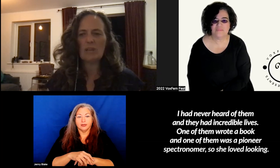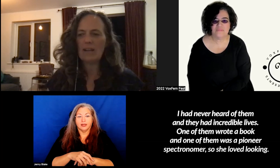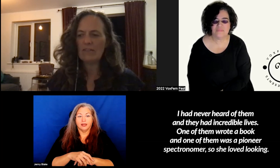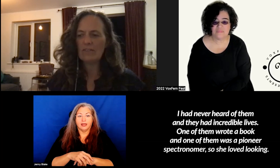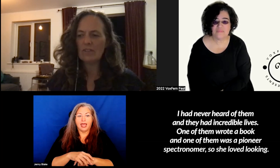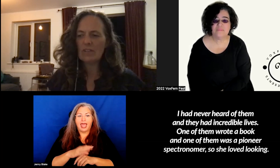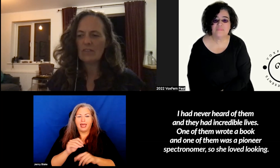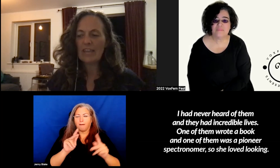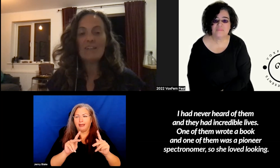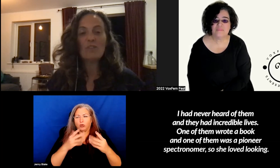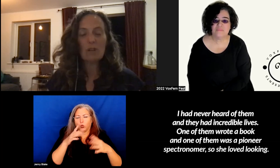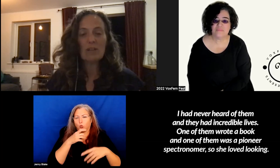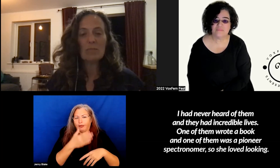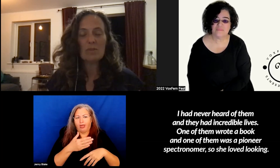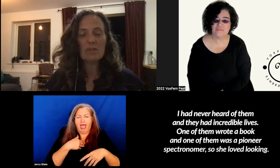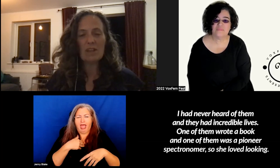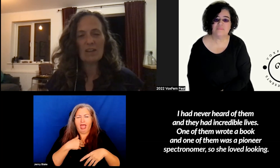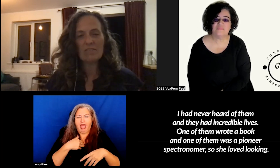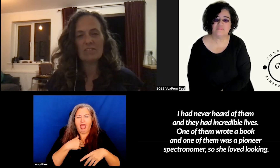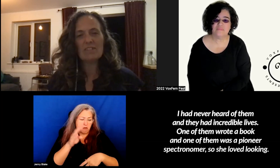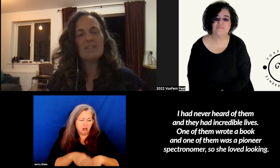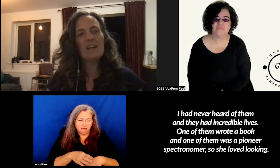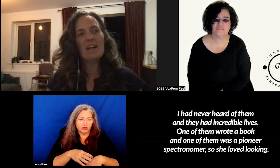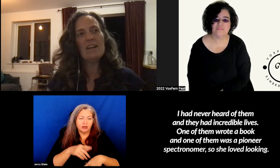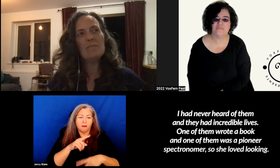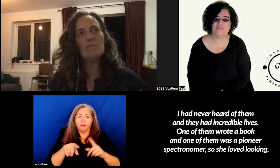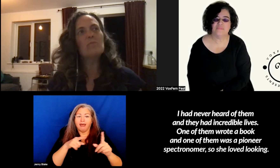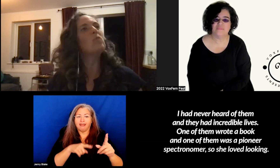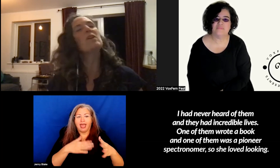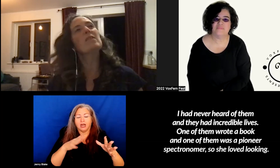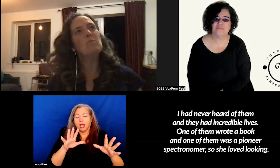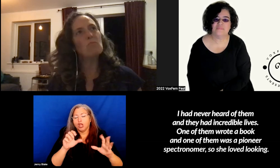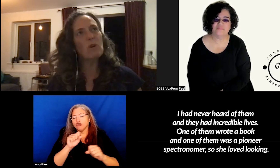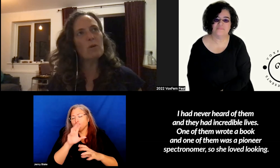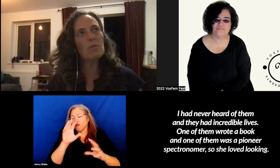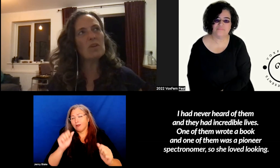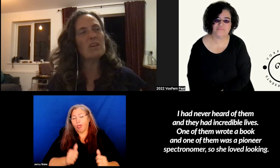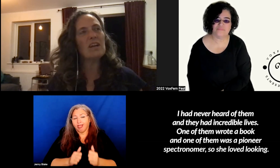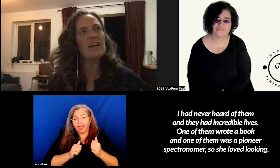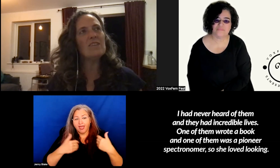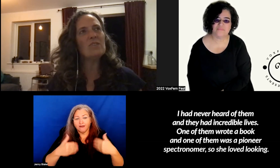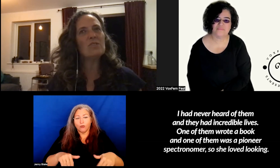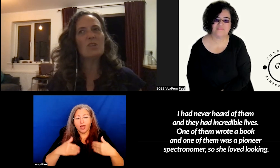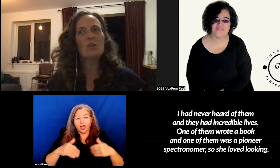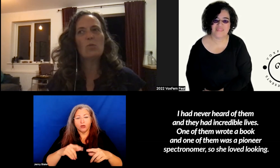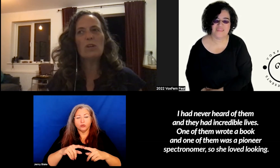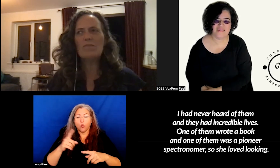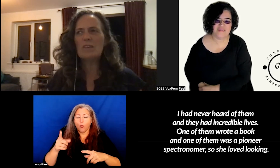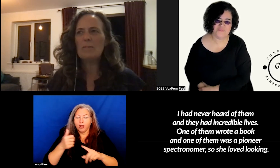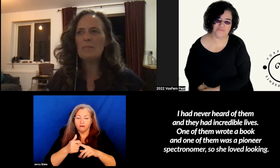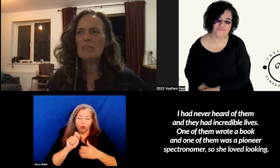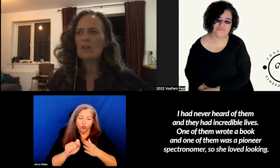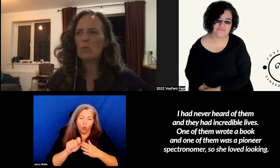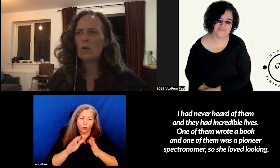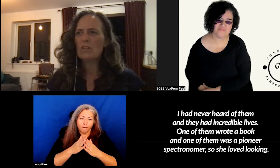them, and they had incredible lives. One of them wrote a book, and one of